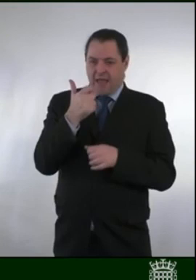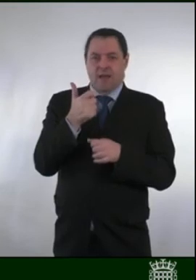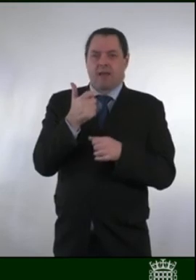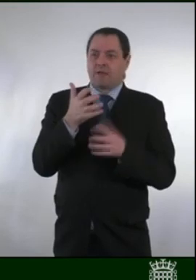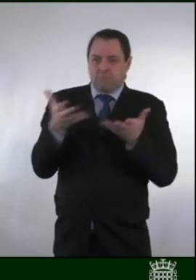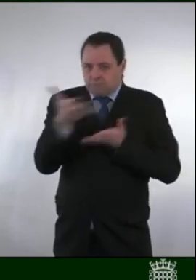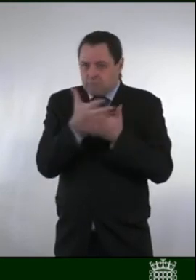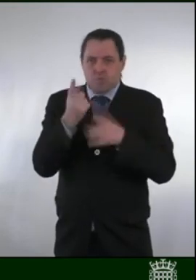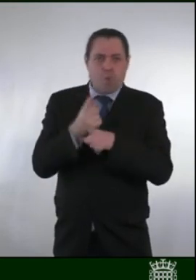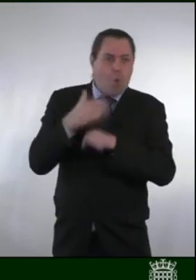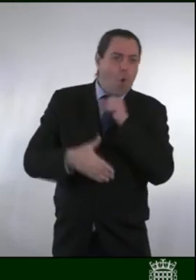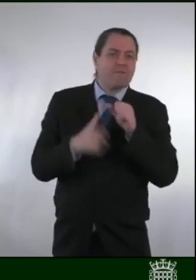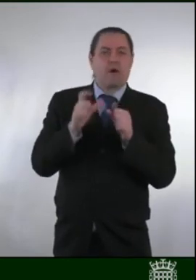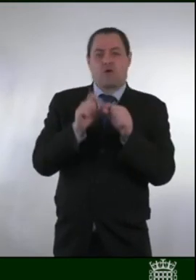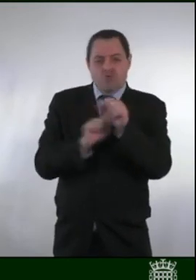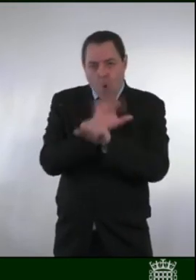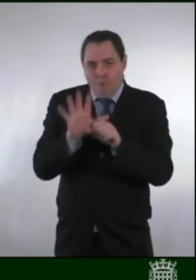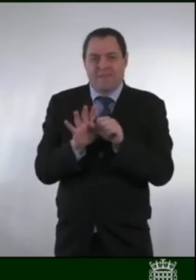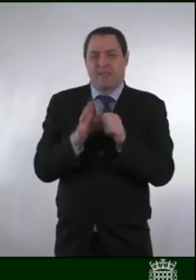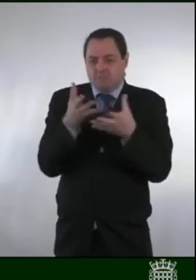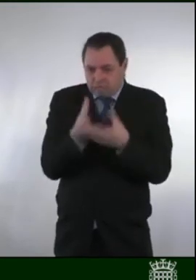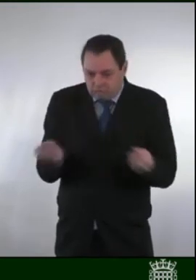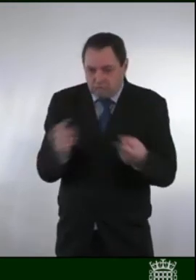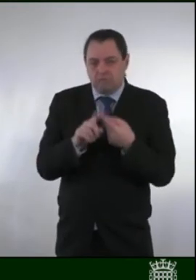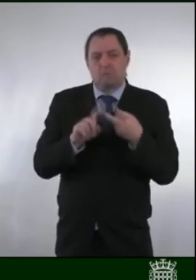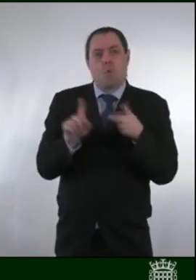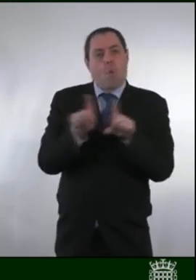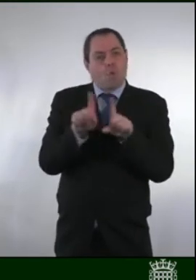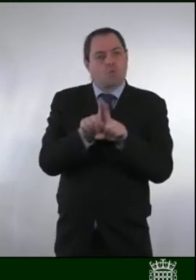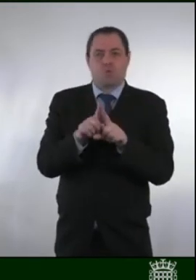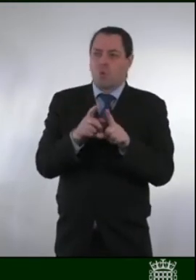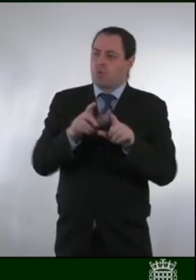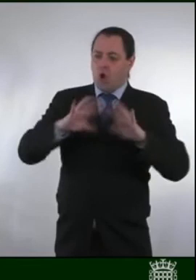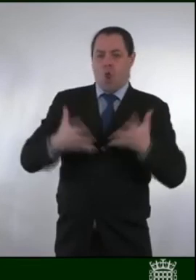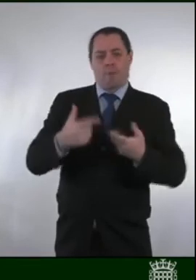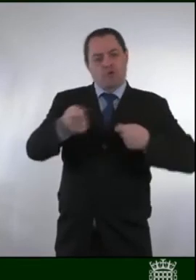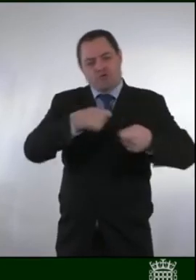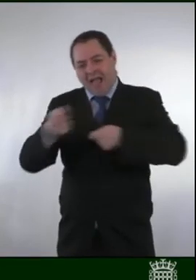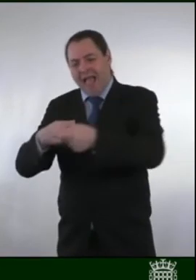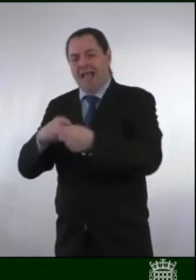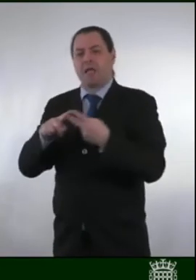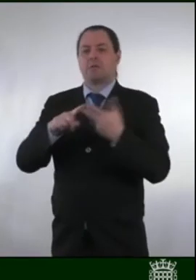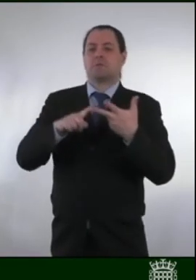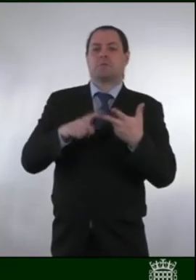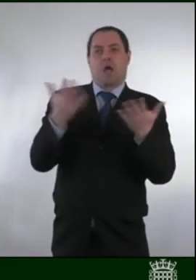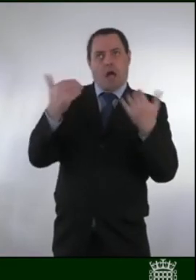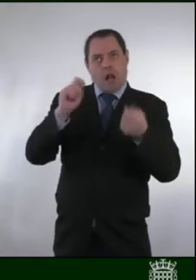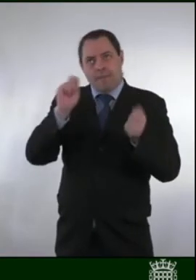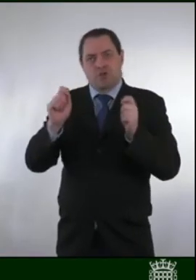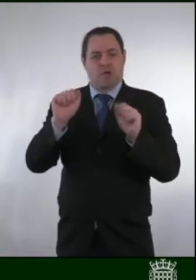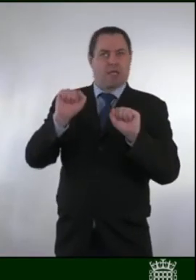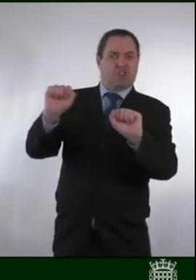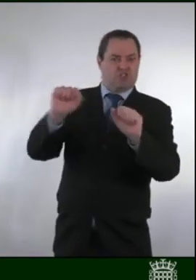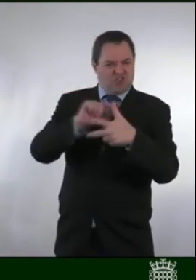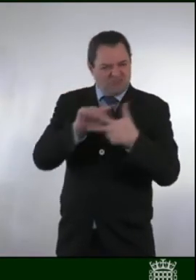COVID, to build back better, to champion global free trade, to combat climate change, but also to showcase that wonderful part of